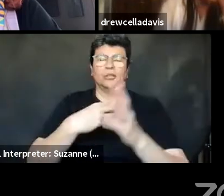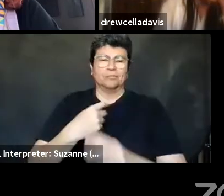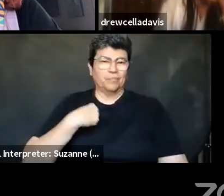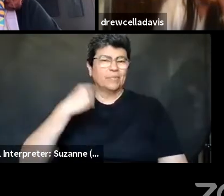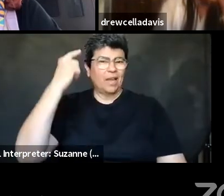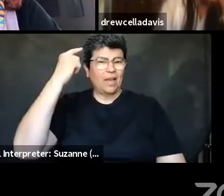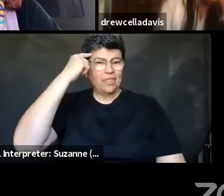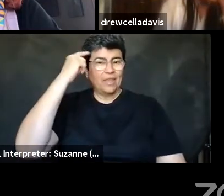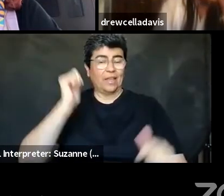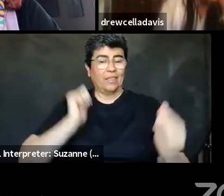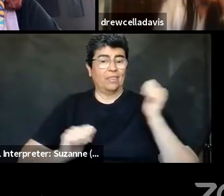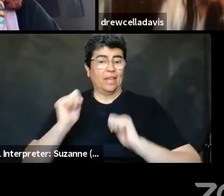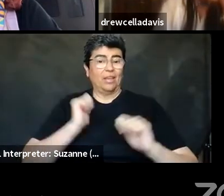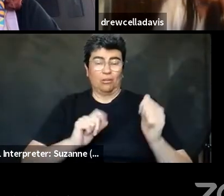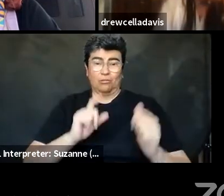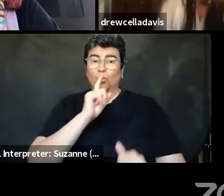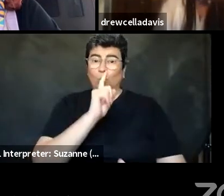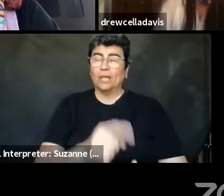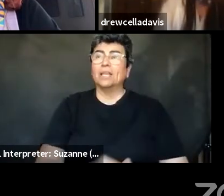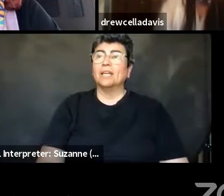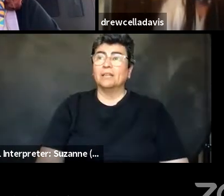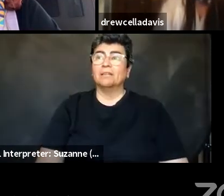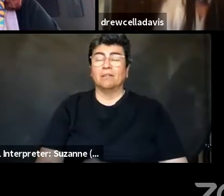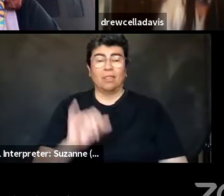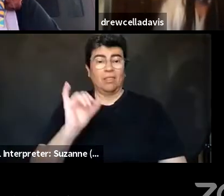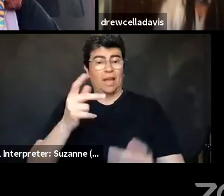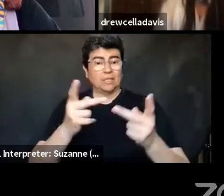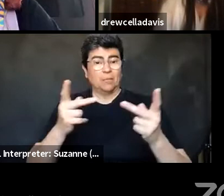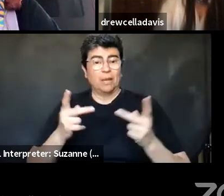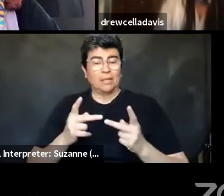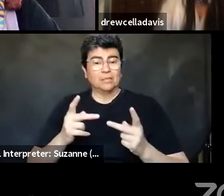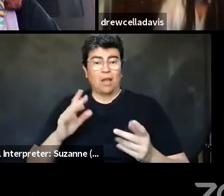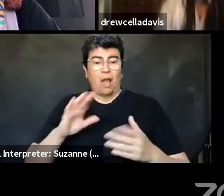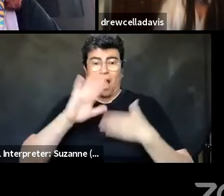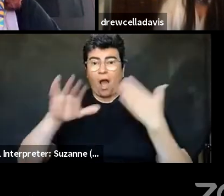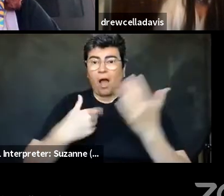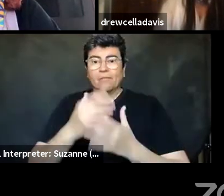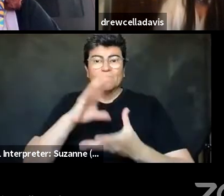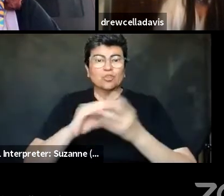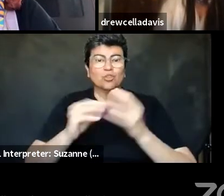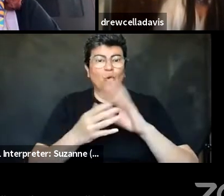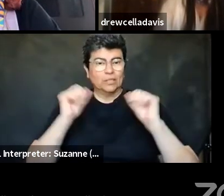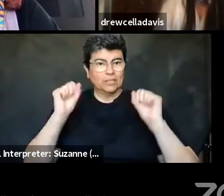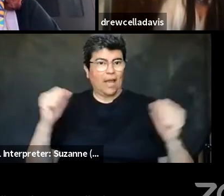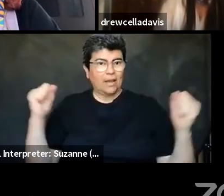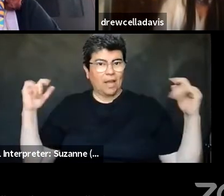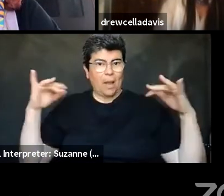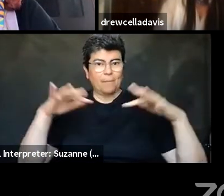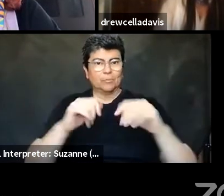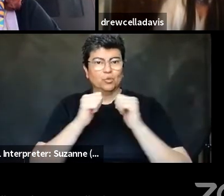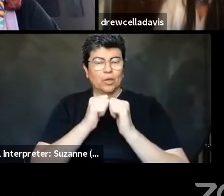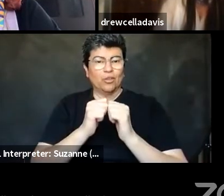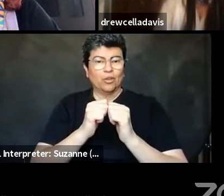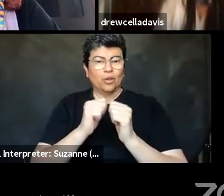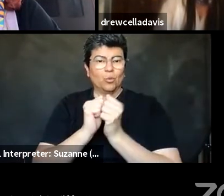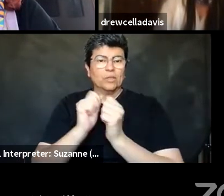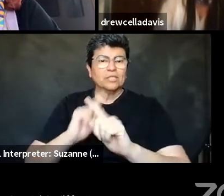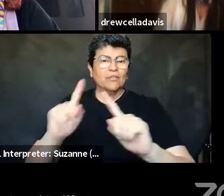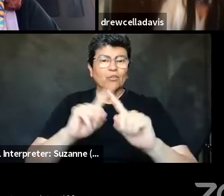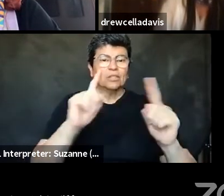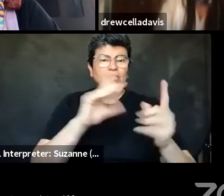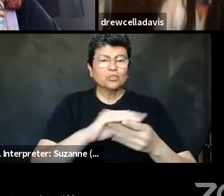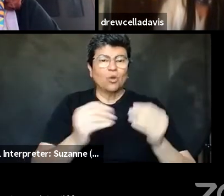think theater is really a place that all of these stories can come together with different stories.